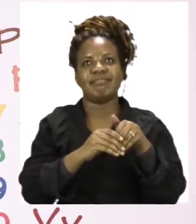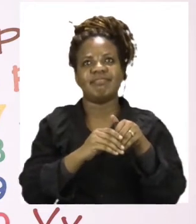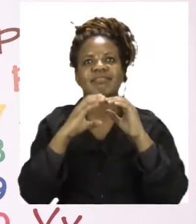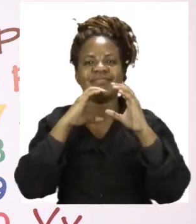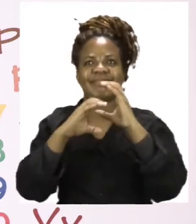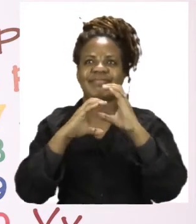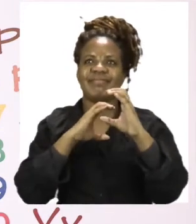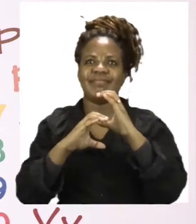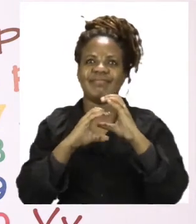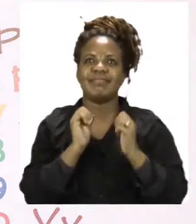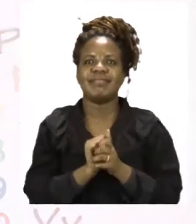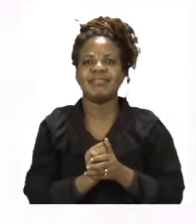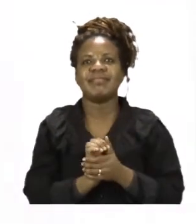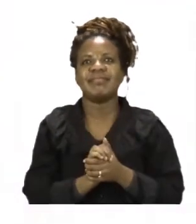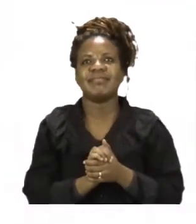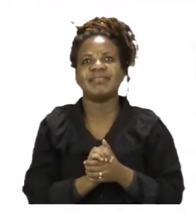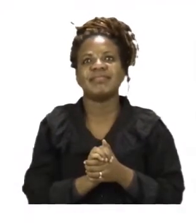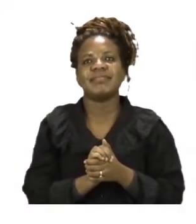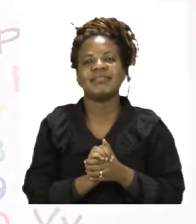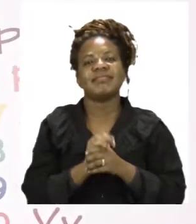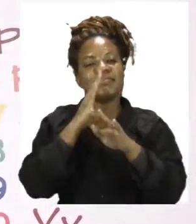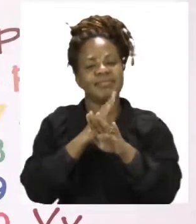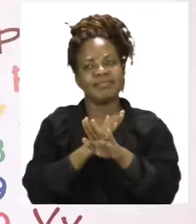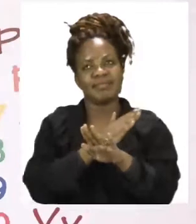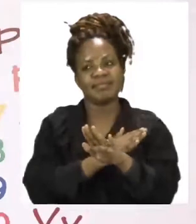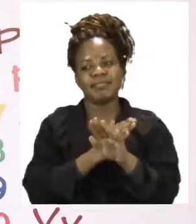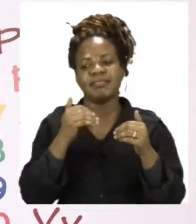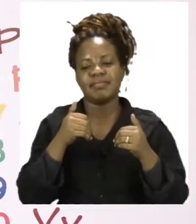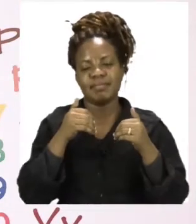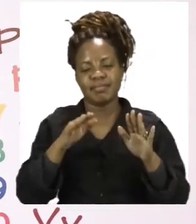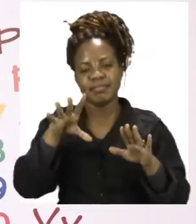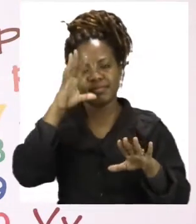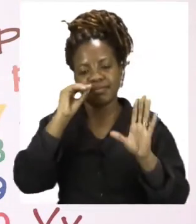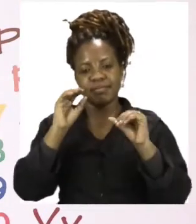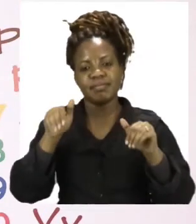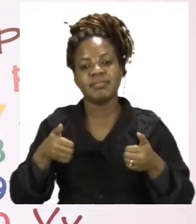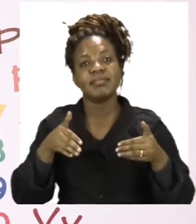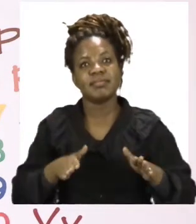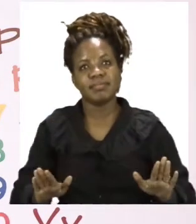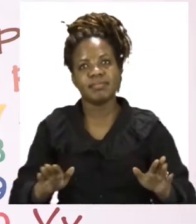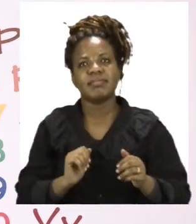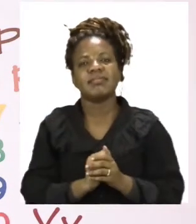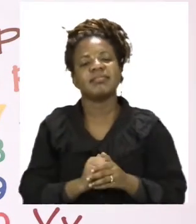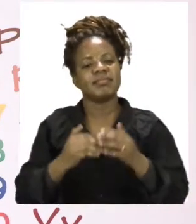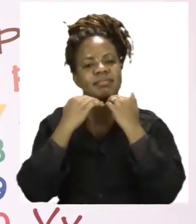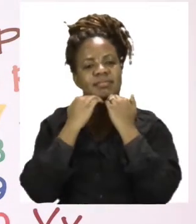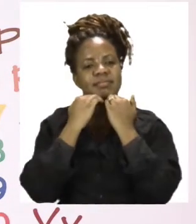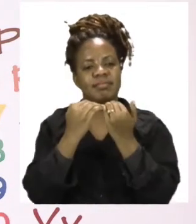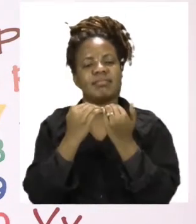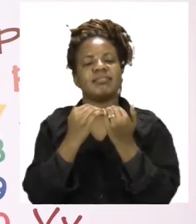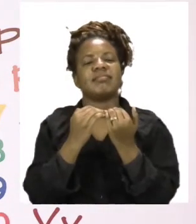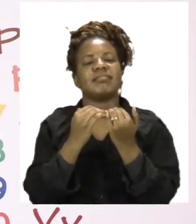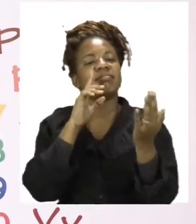and communication. And before we get into any lessons, boys and girls, it is important for us to